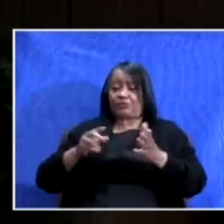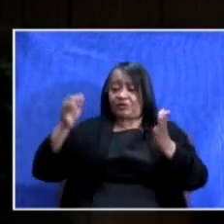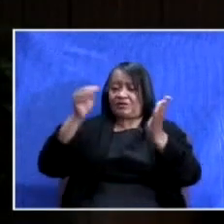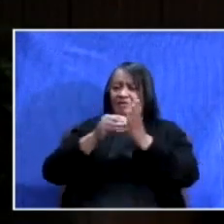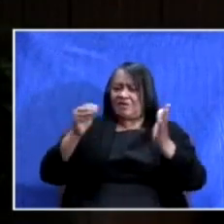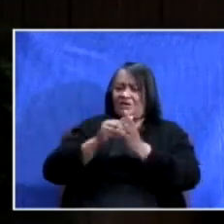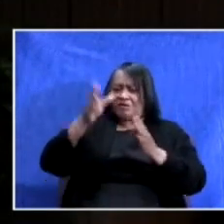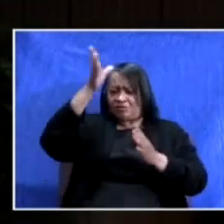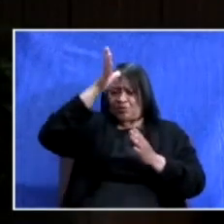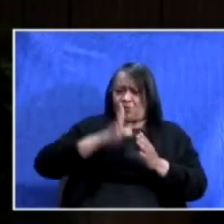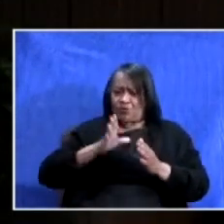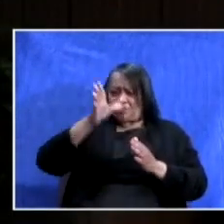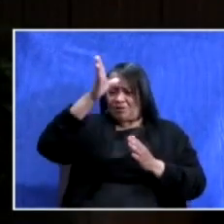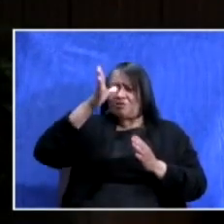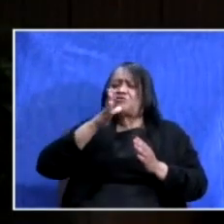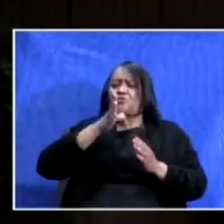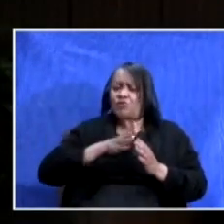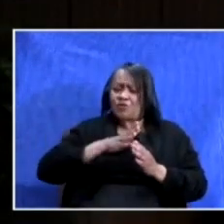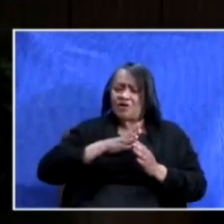repeatedly,